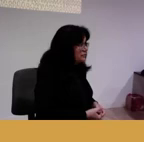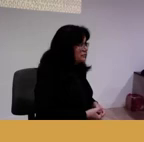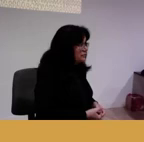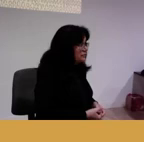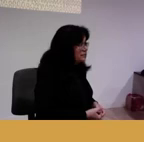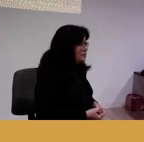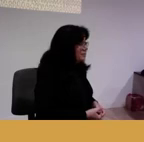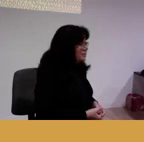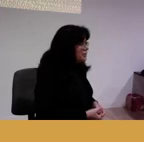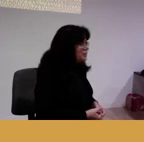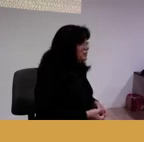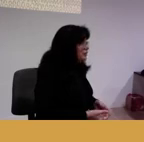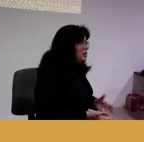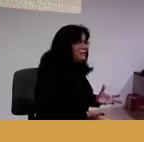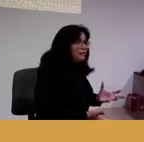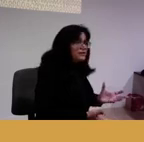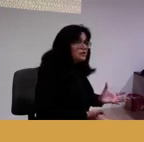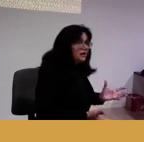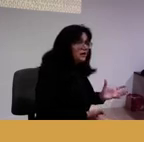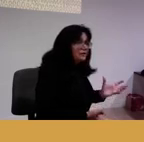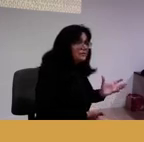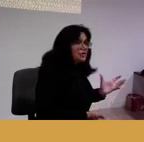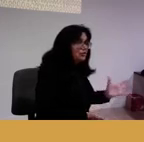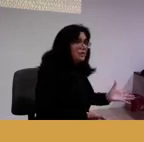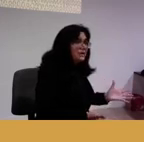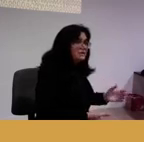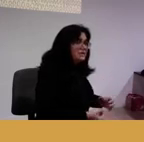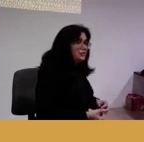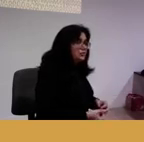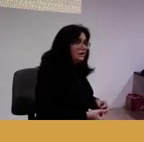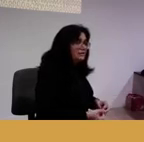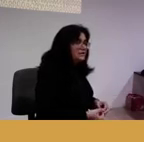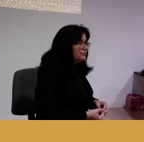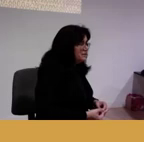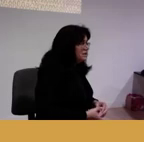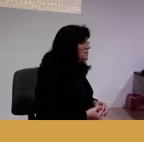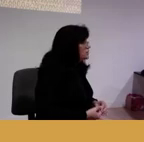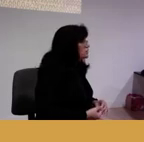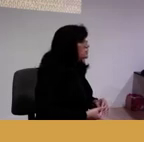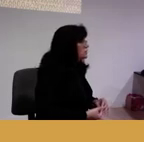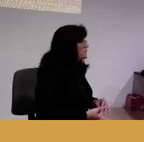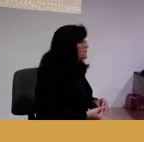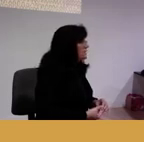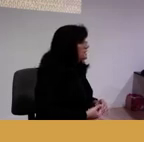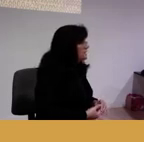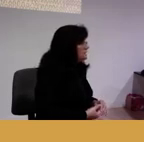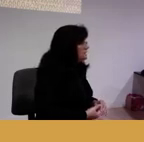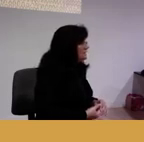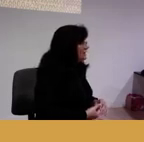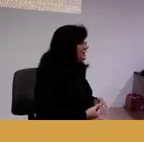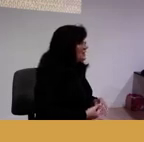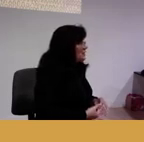world. Because I don't find things like European seasonal calendars particularly useful